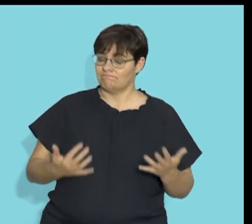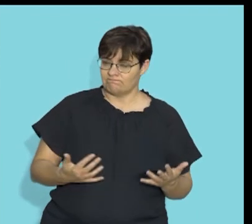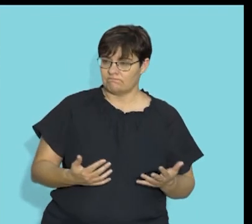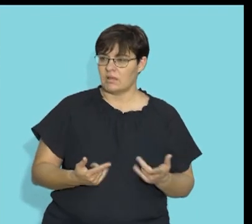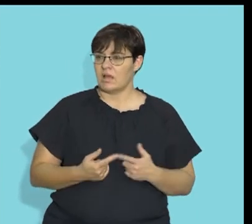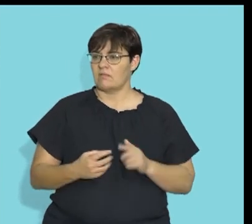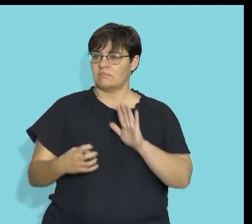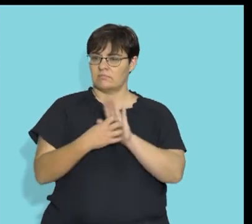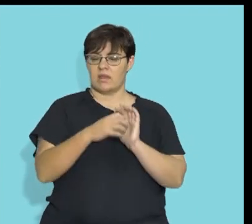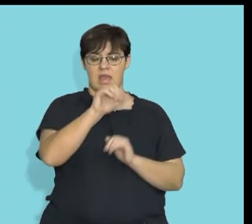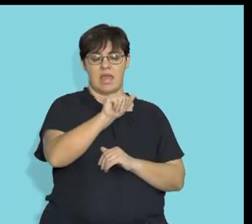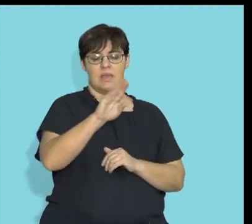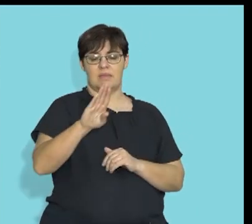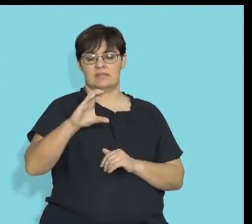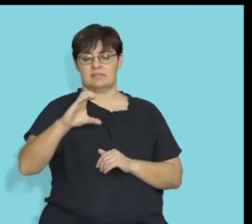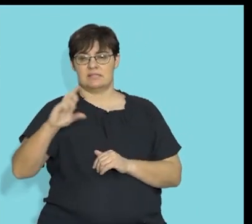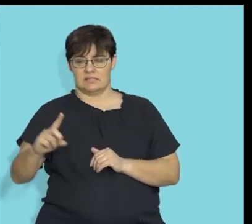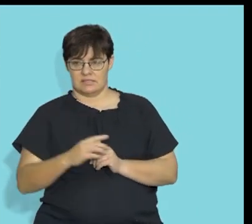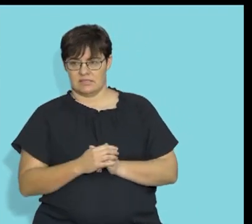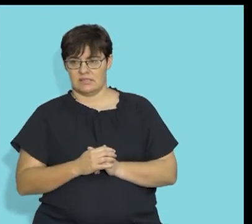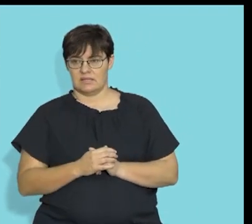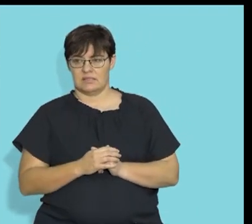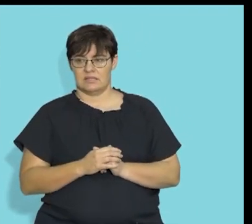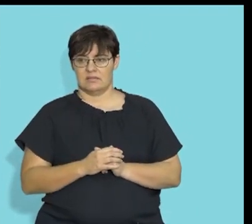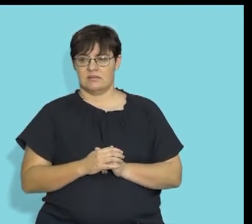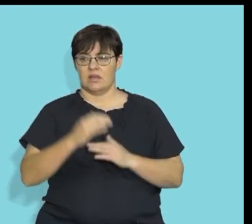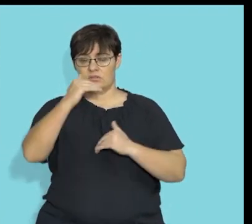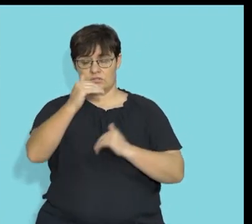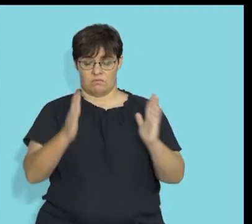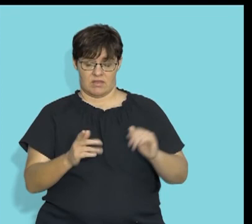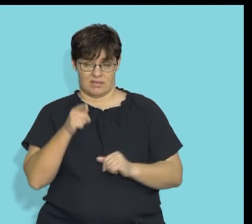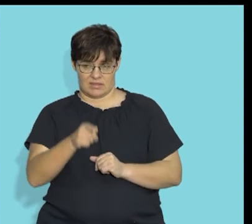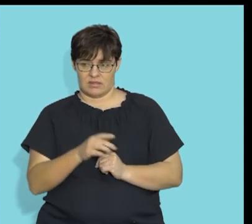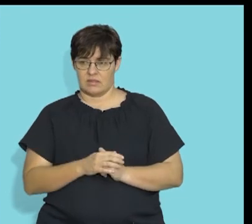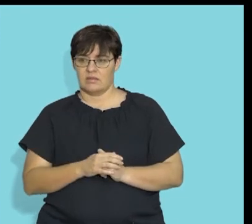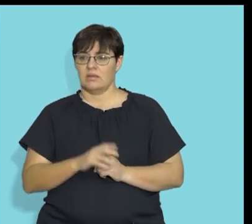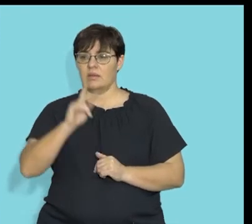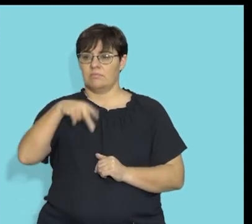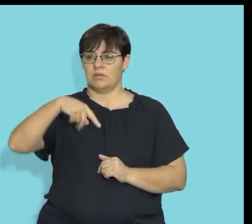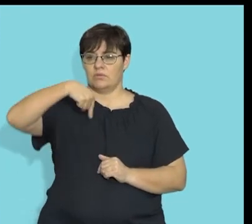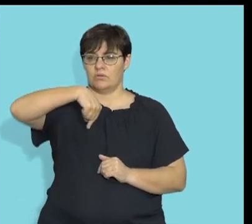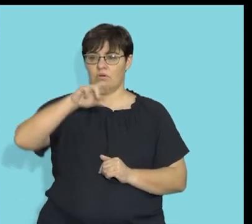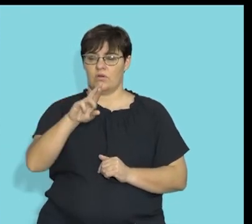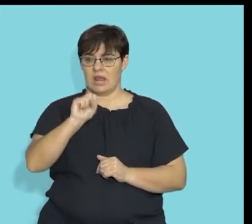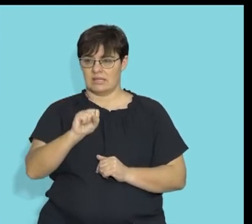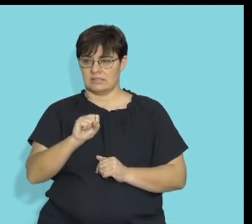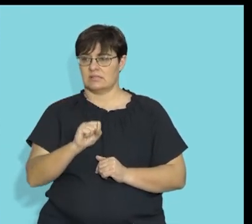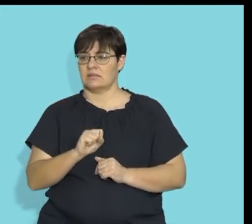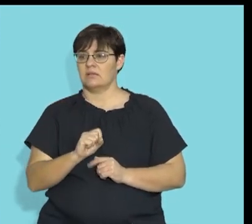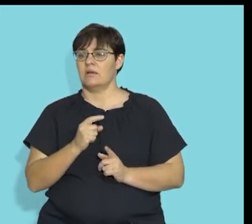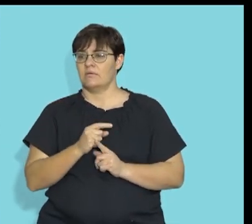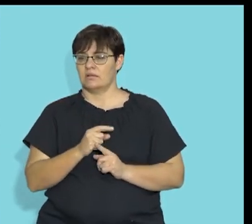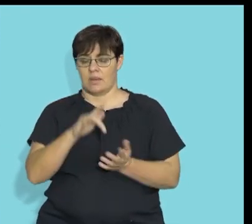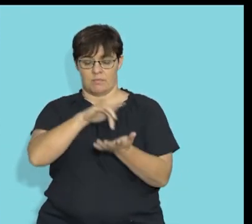So we are given the figure ABCD, which is a square. The square PQRS is formed